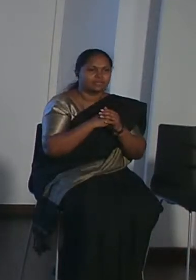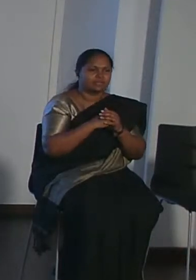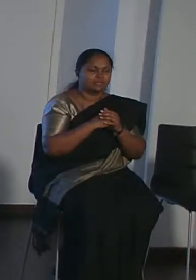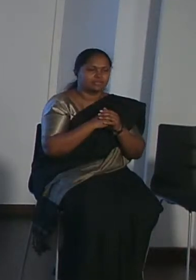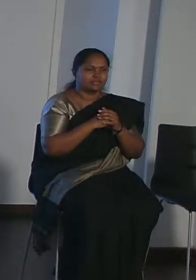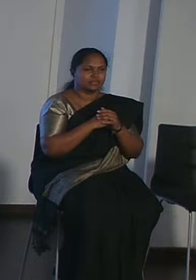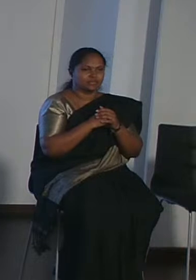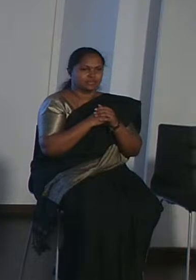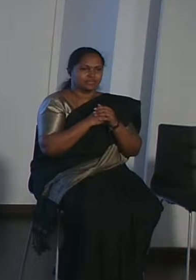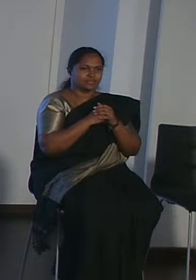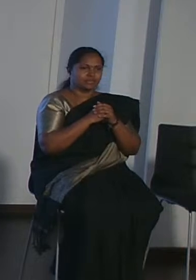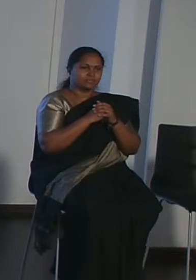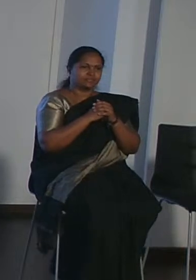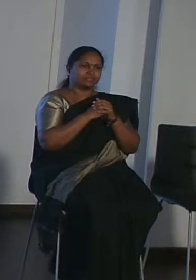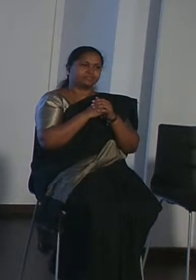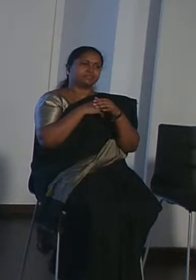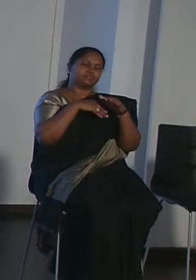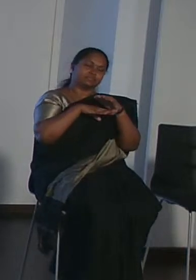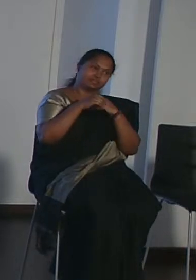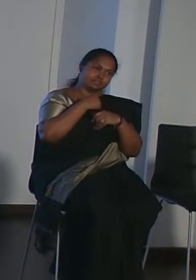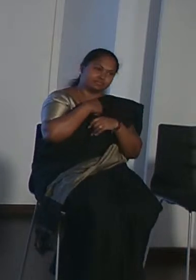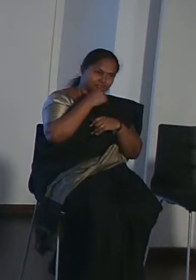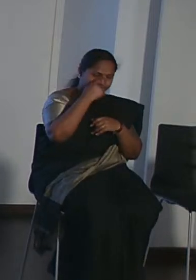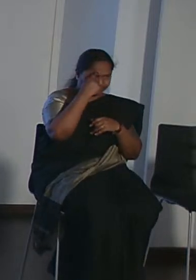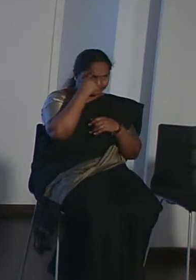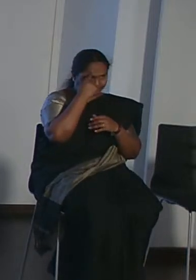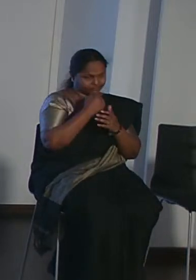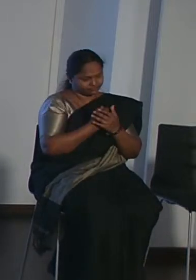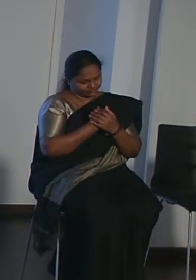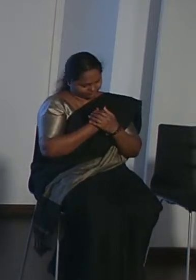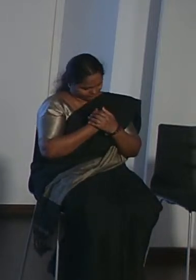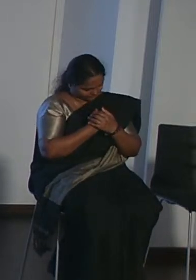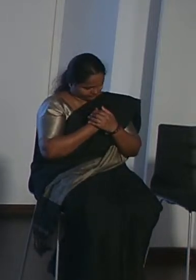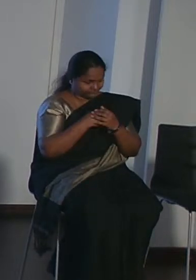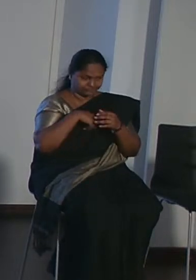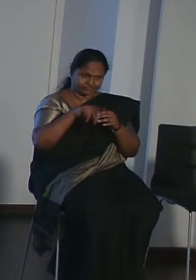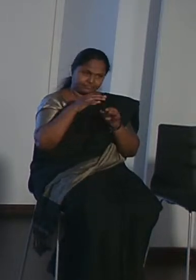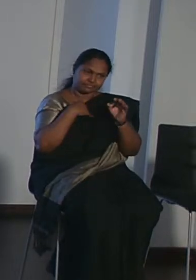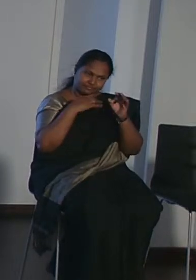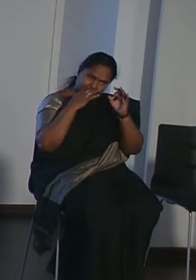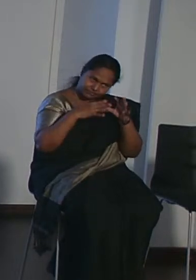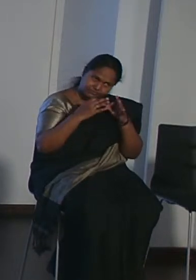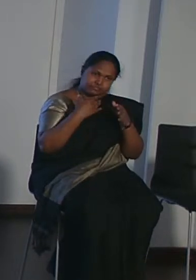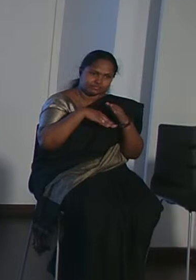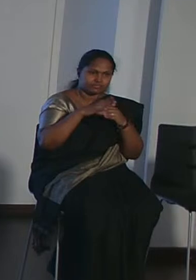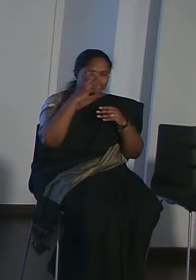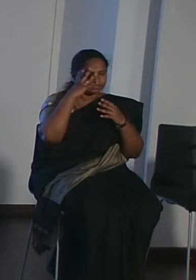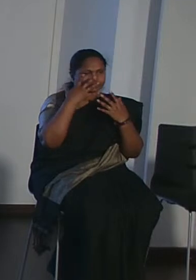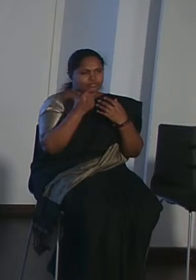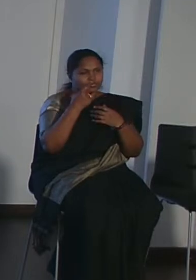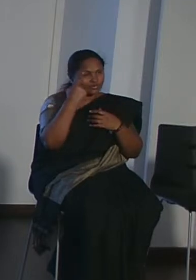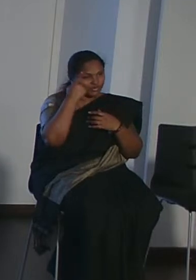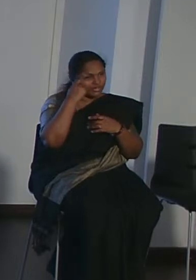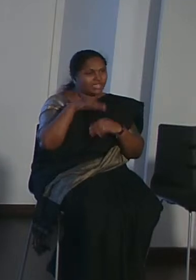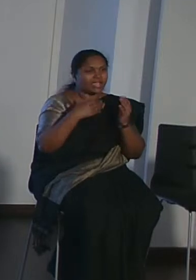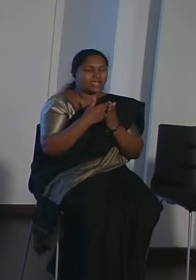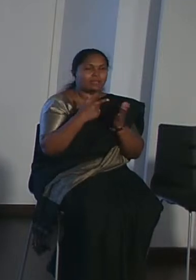So that's where I think we really went and actively thought